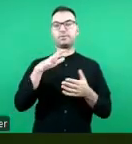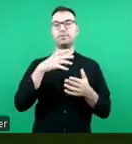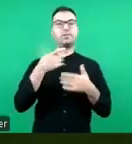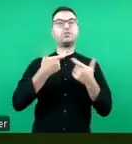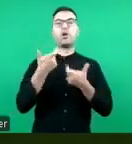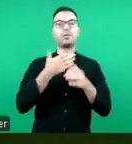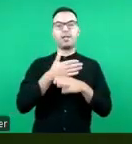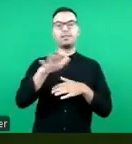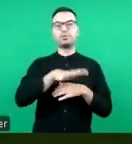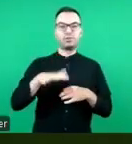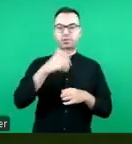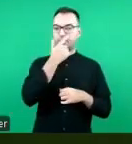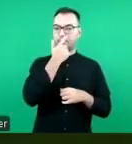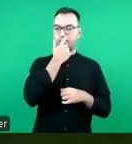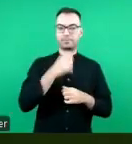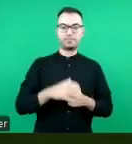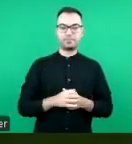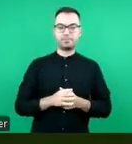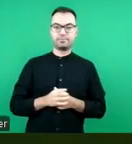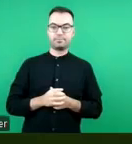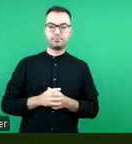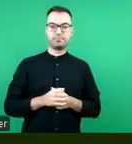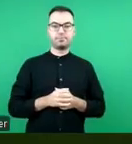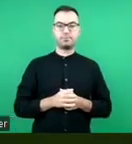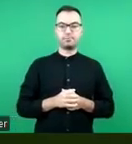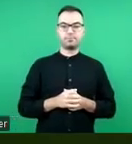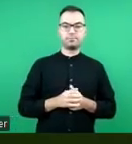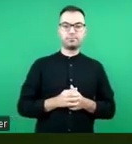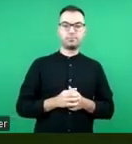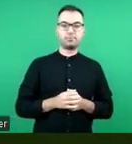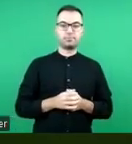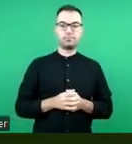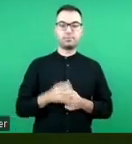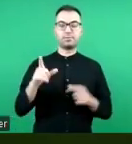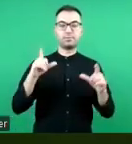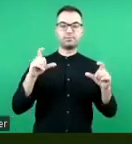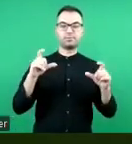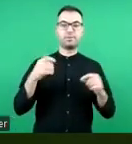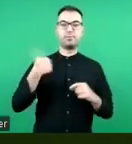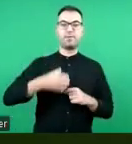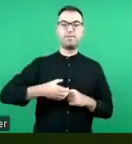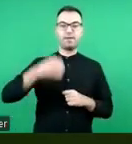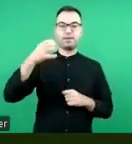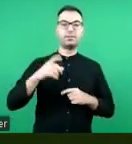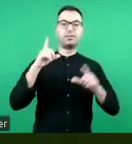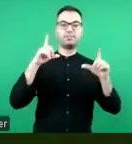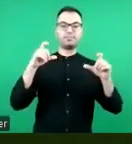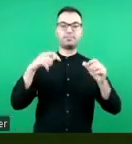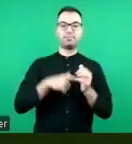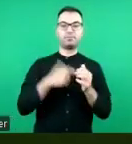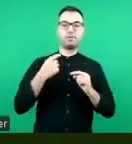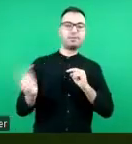probably know from direct hand, a picture also taken here in Białowieża Forest about those